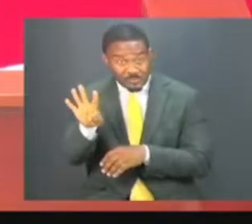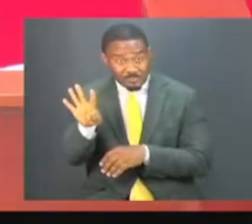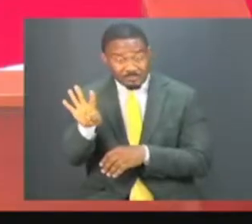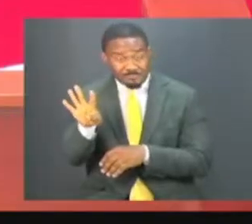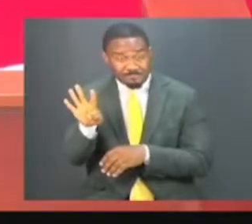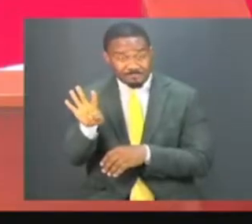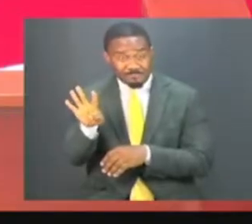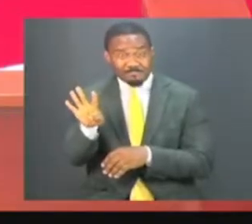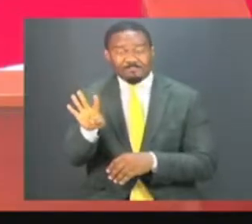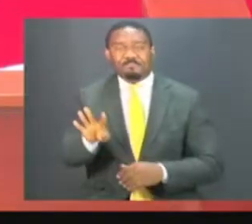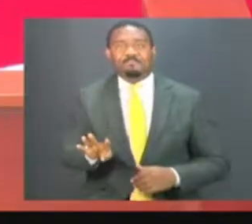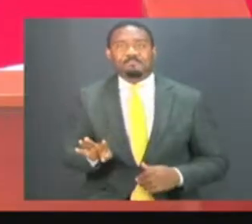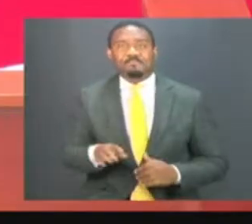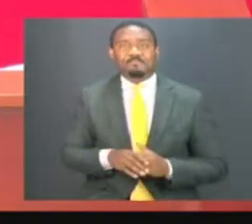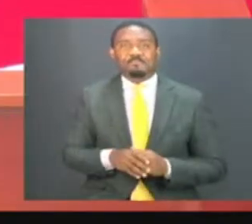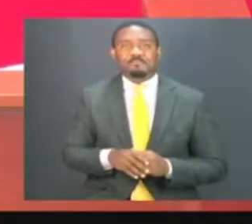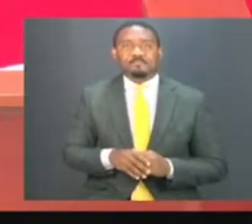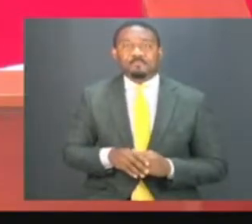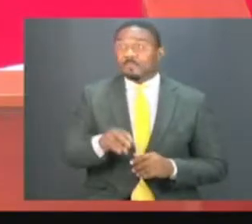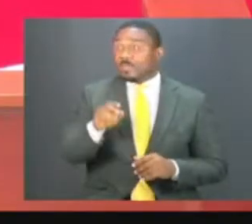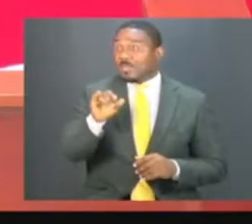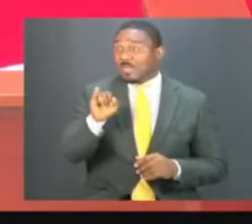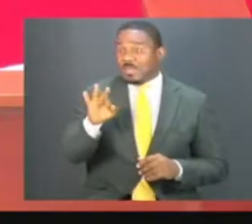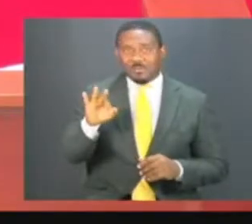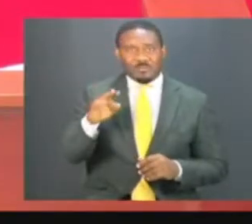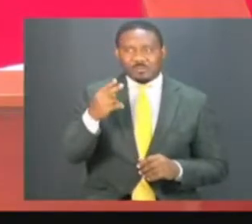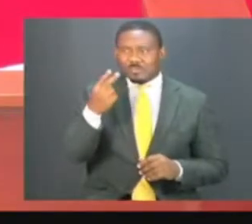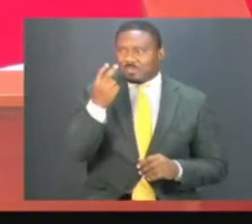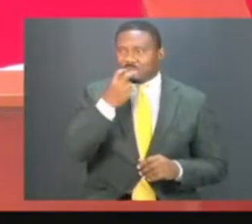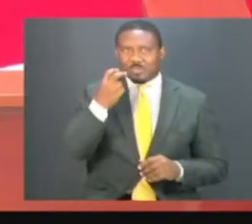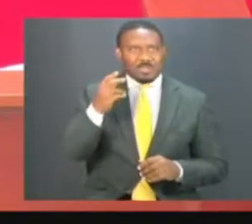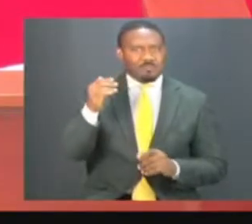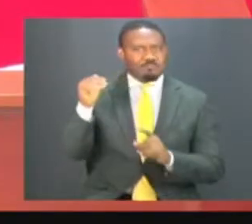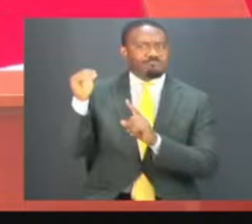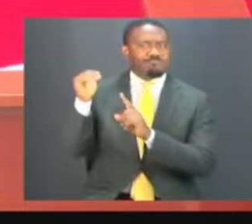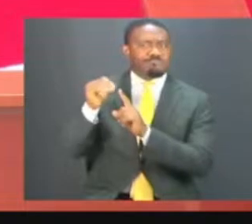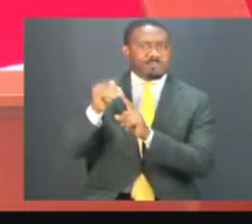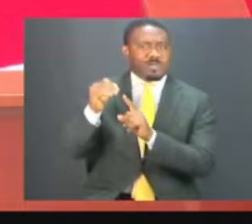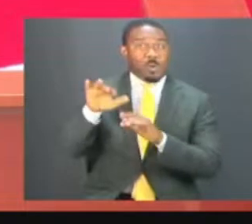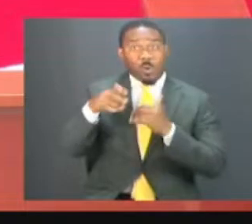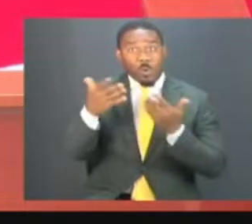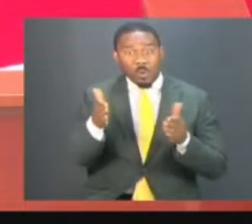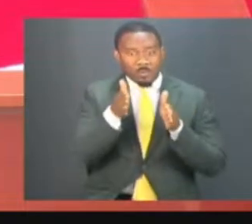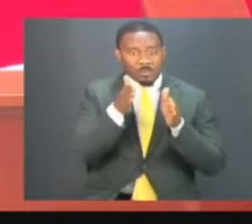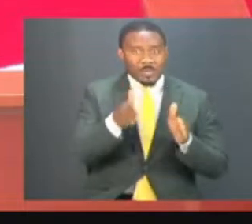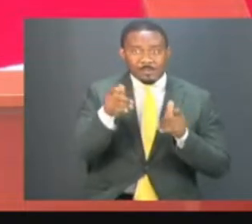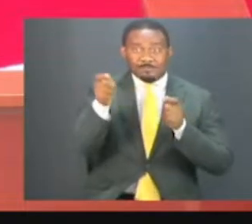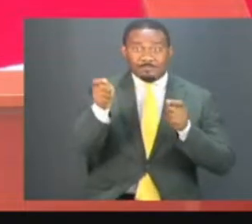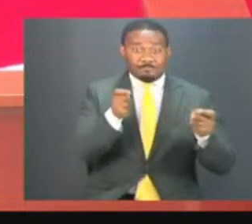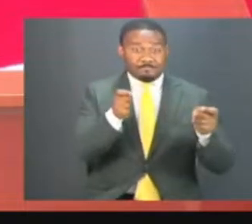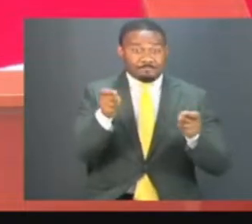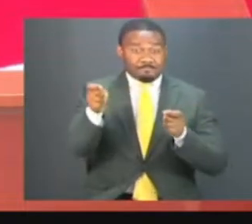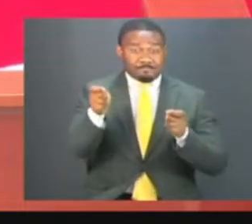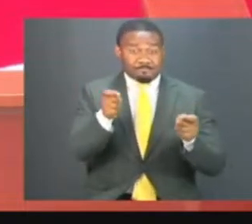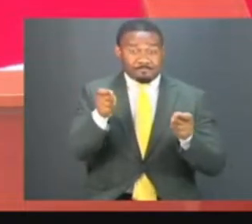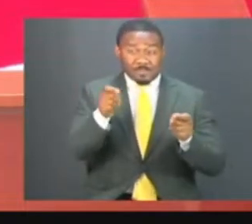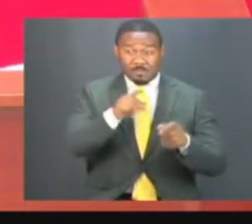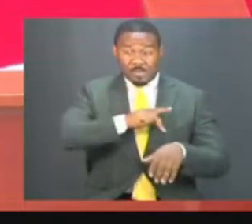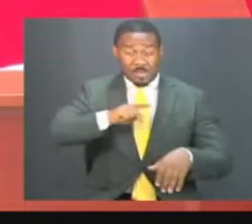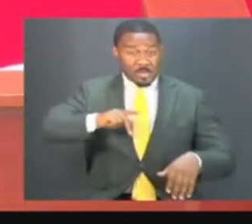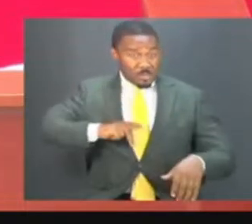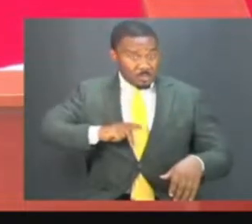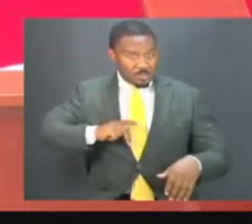when the attention of the Speaker or a person presiding is drawn to the absence